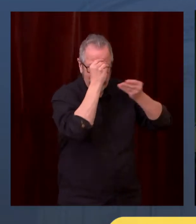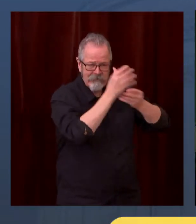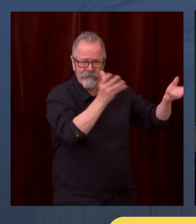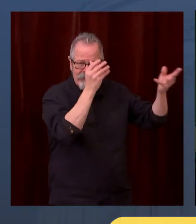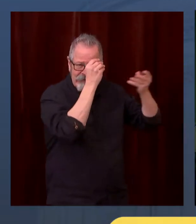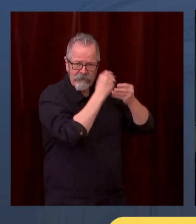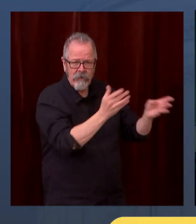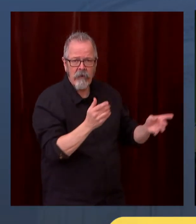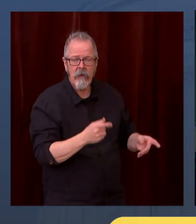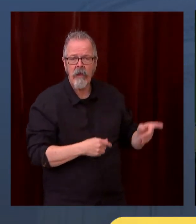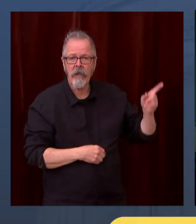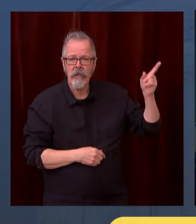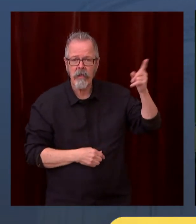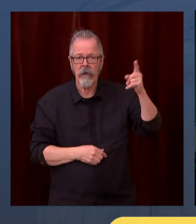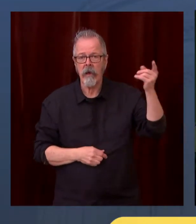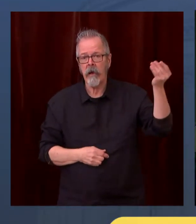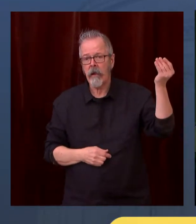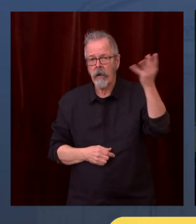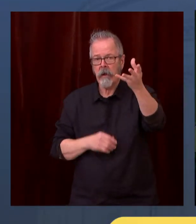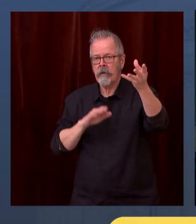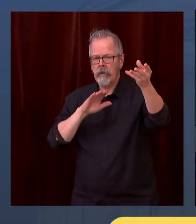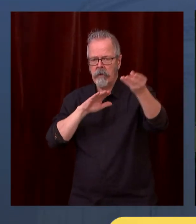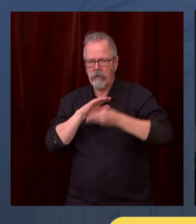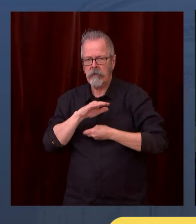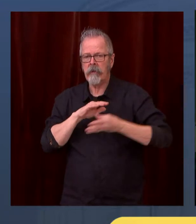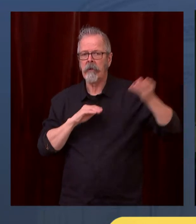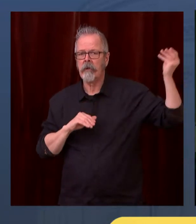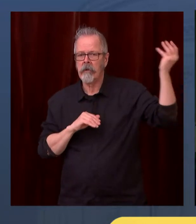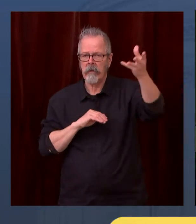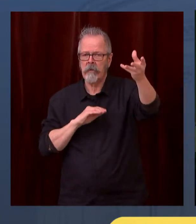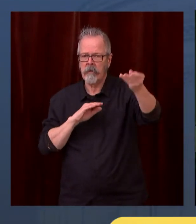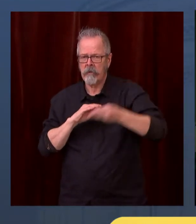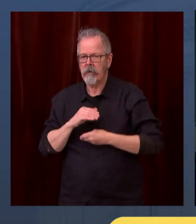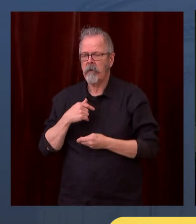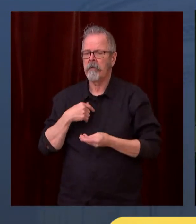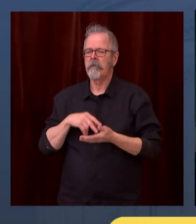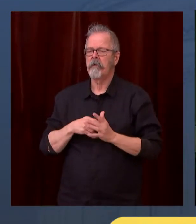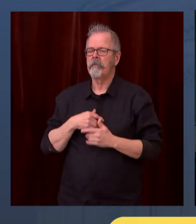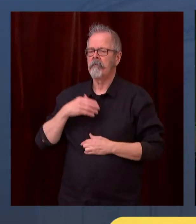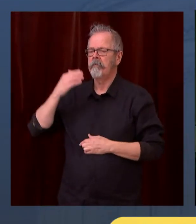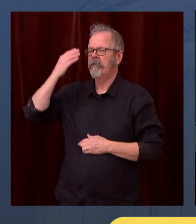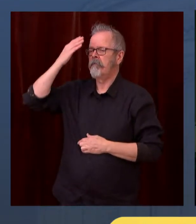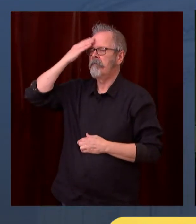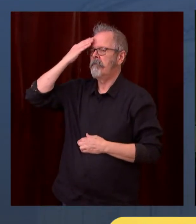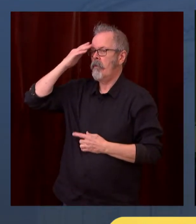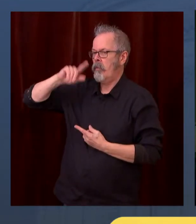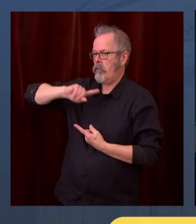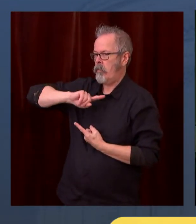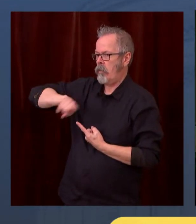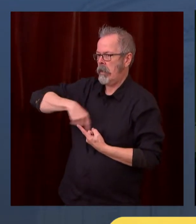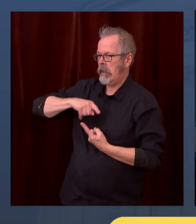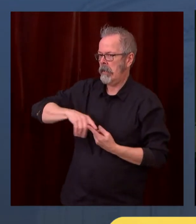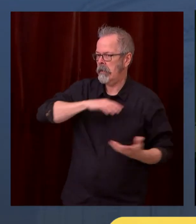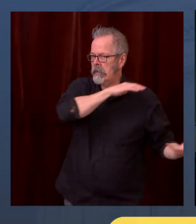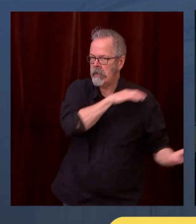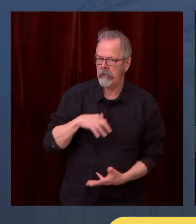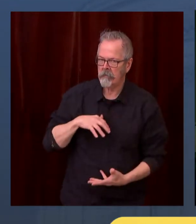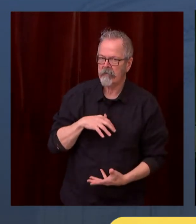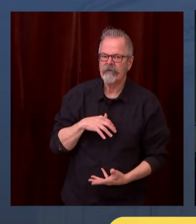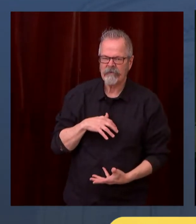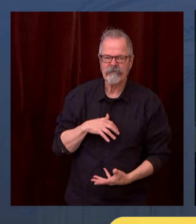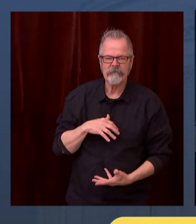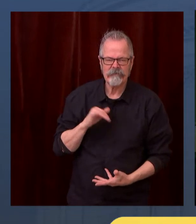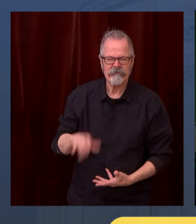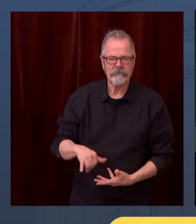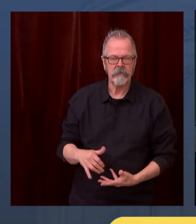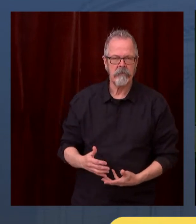more and more information every day, which will give us more insights into what's happening down the road. But again, as he